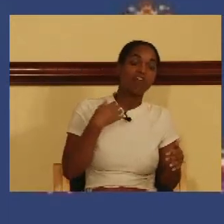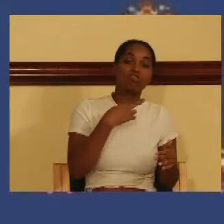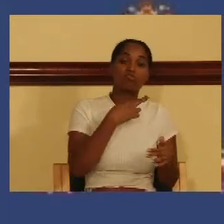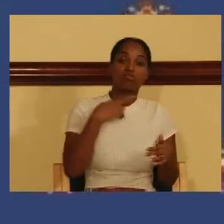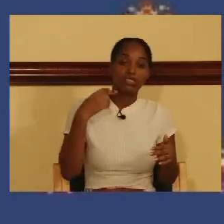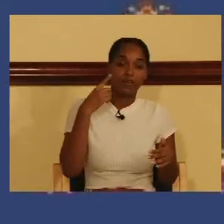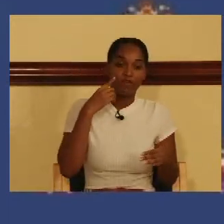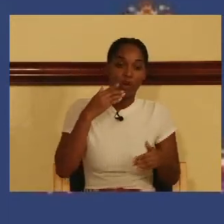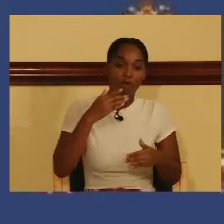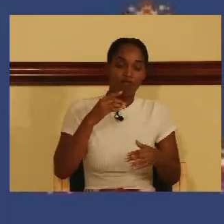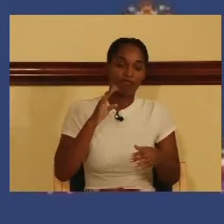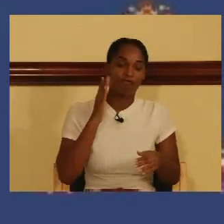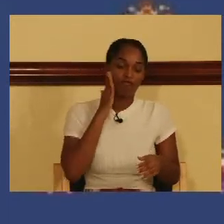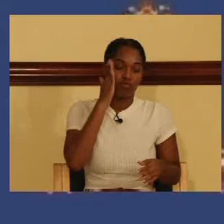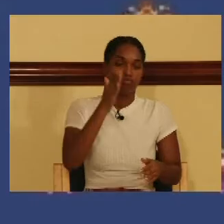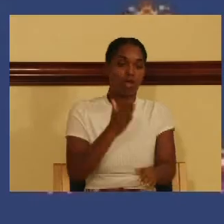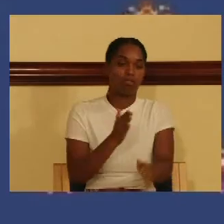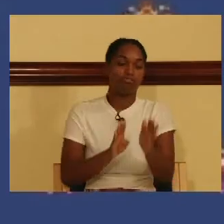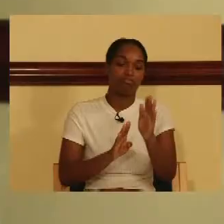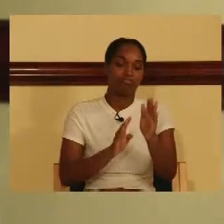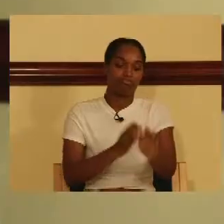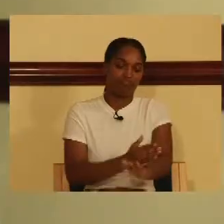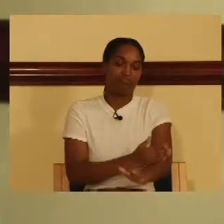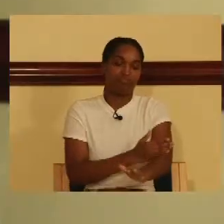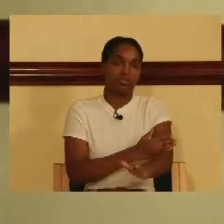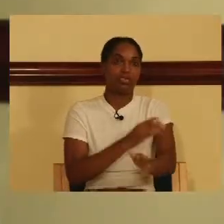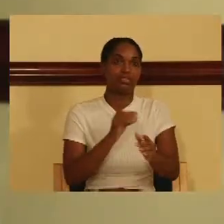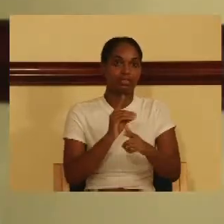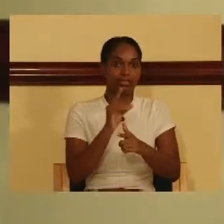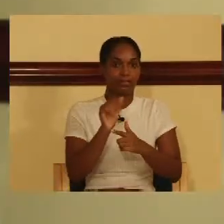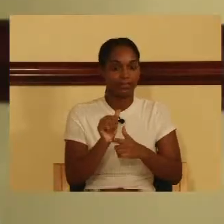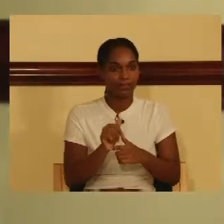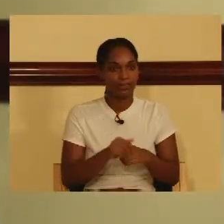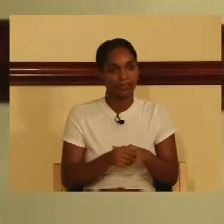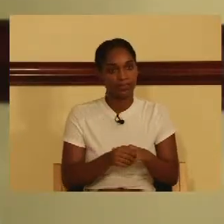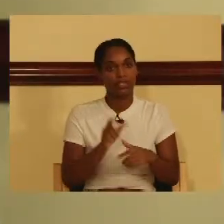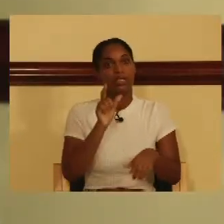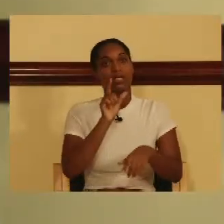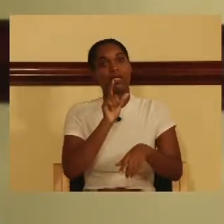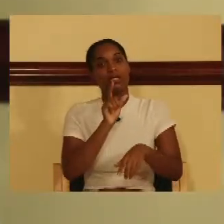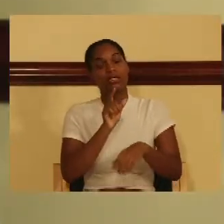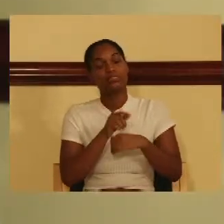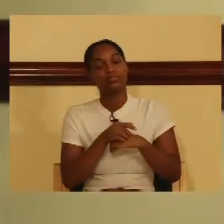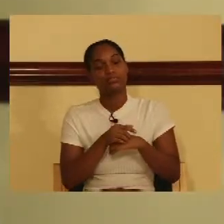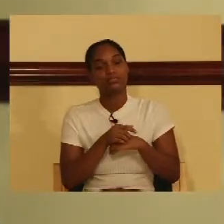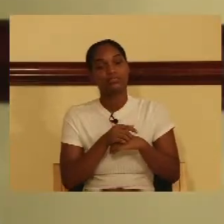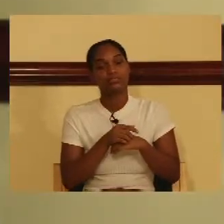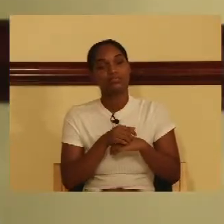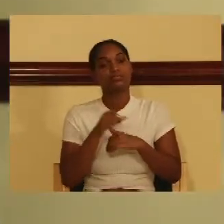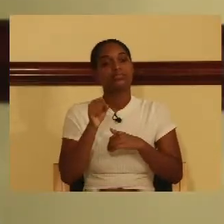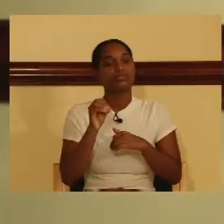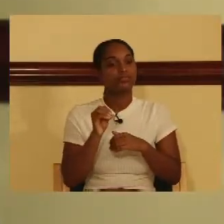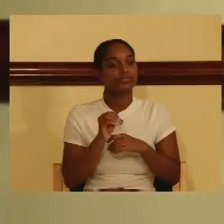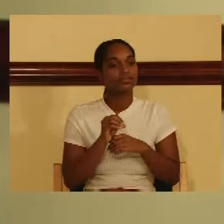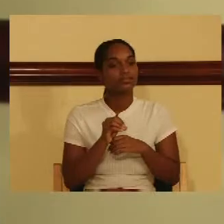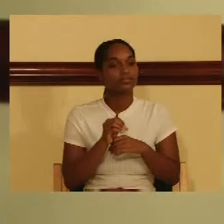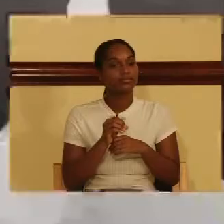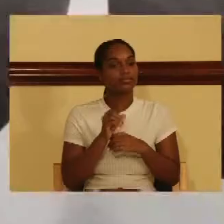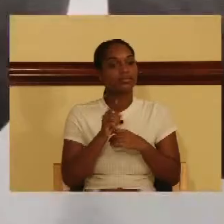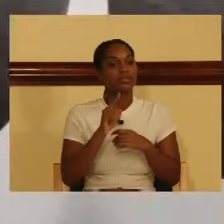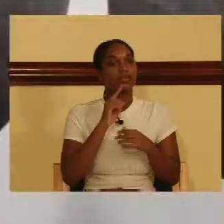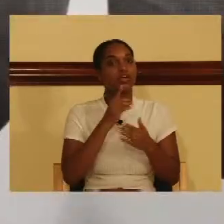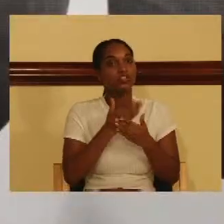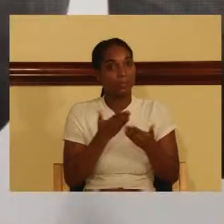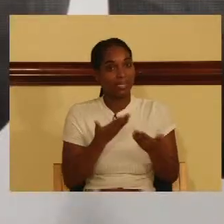particular disability, then education can plan, labor can plan, and so on. So these are about some of the